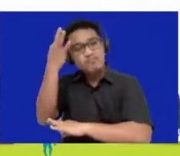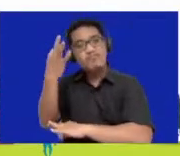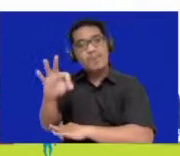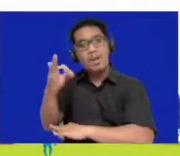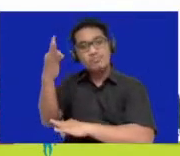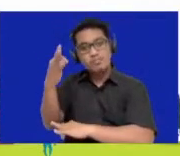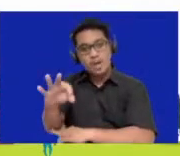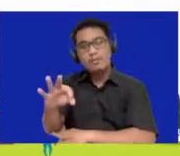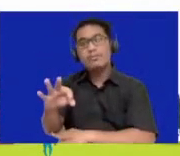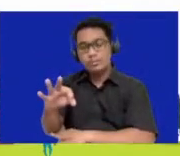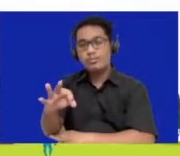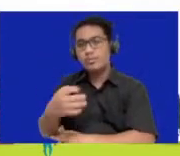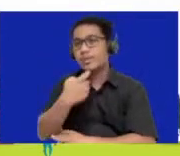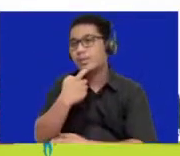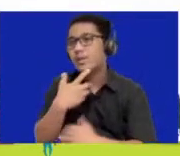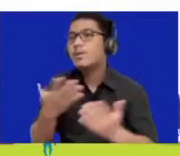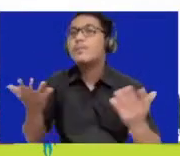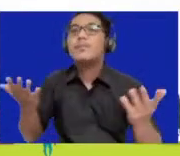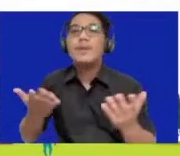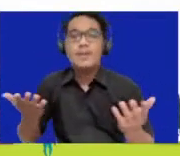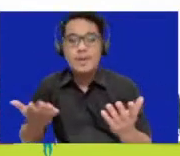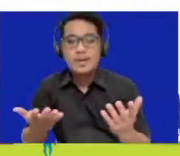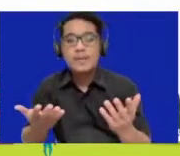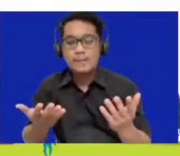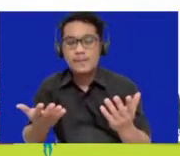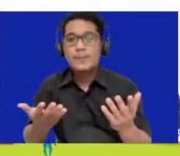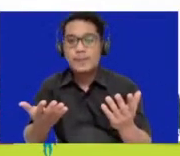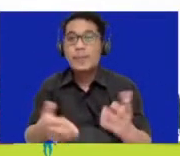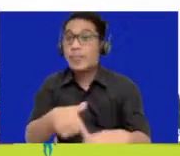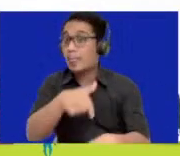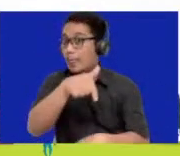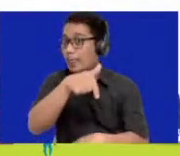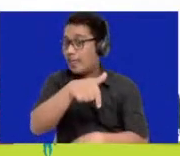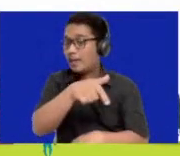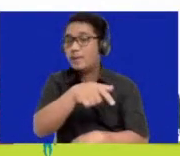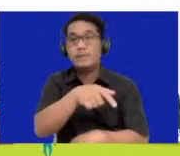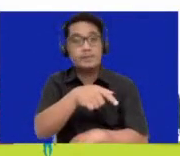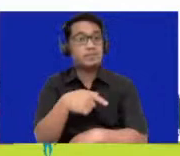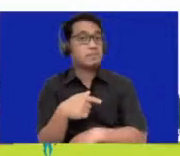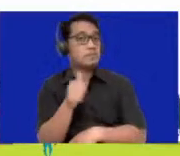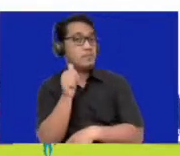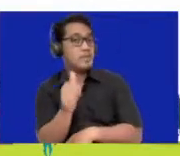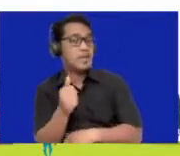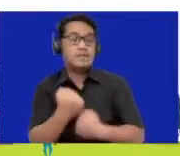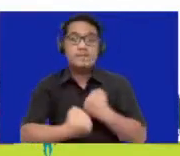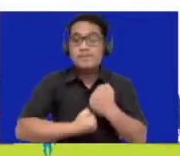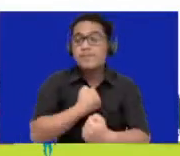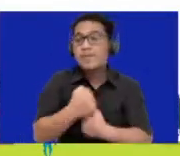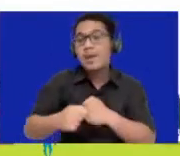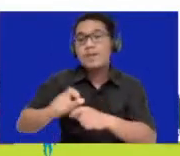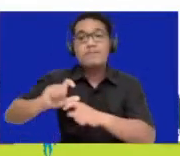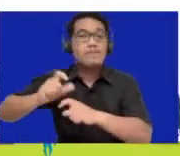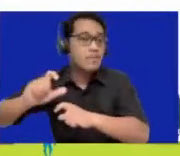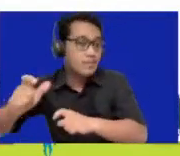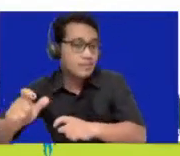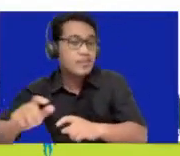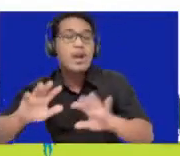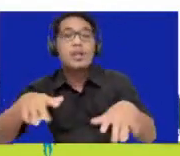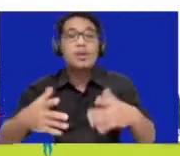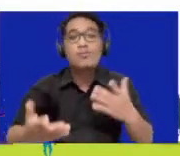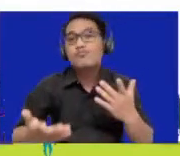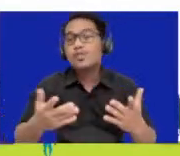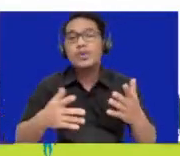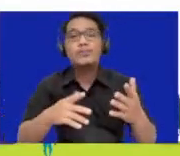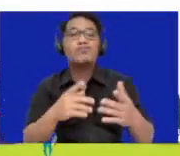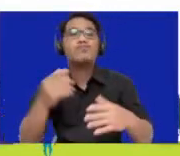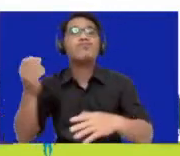be approached, maybe in a different way, or to confirm that indeed we're moving ahead on the right path.